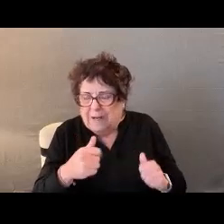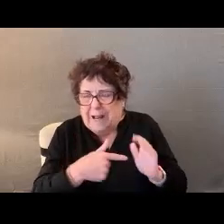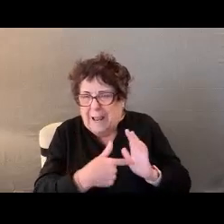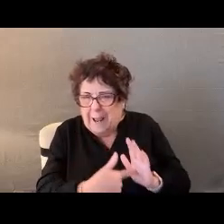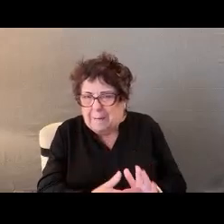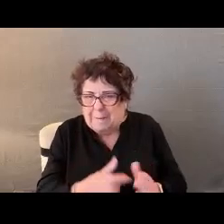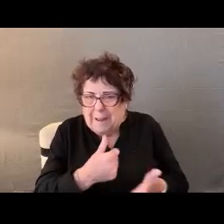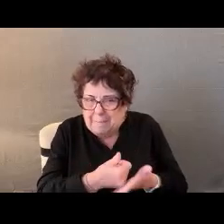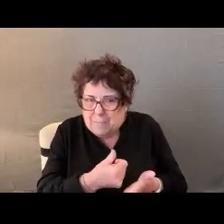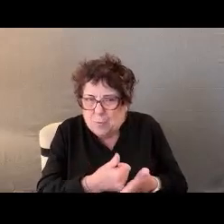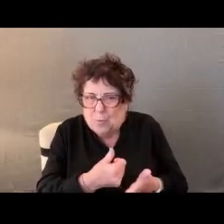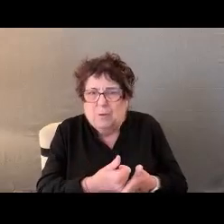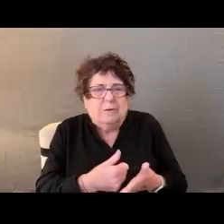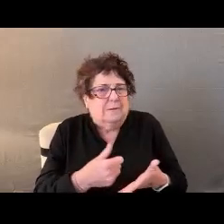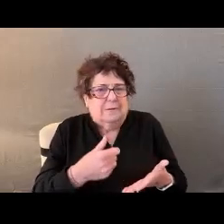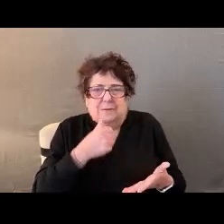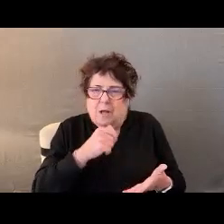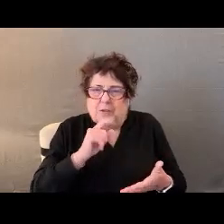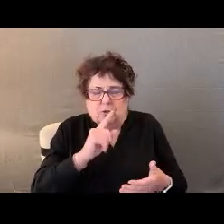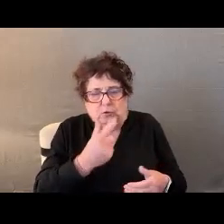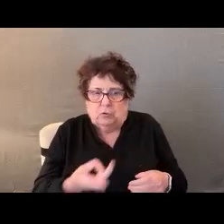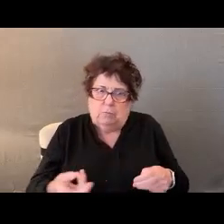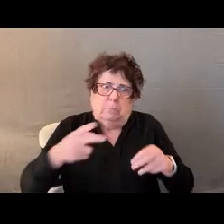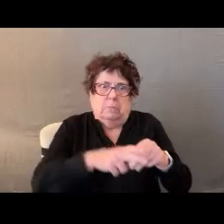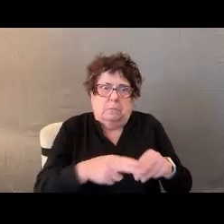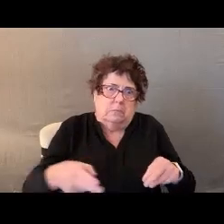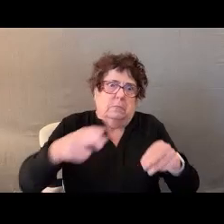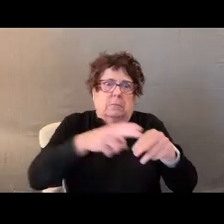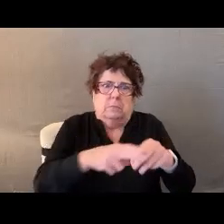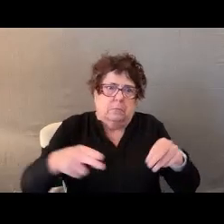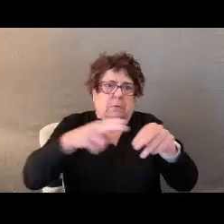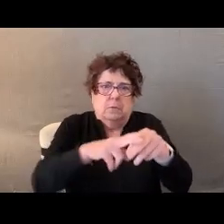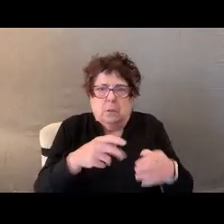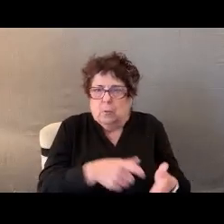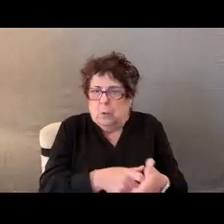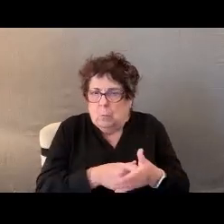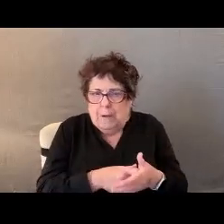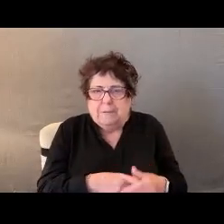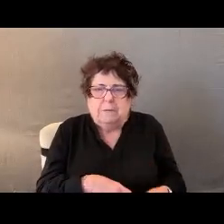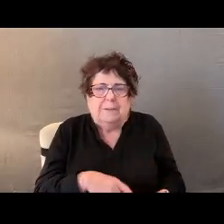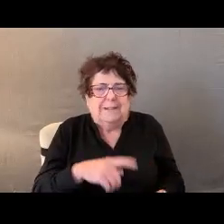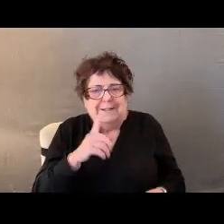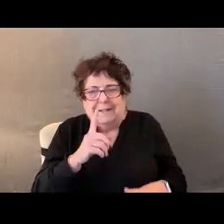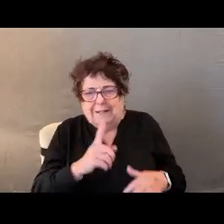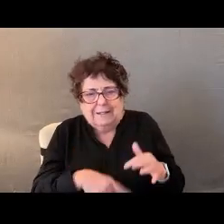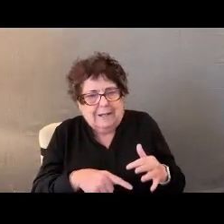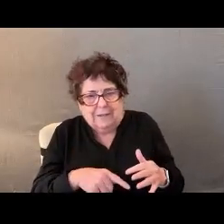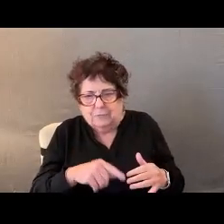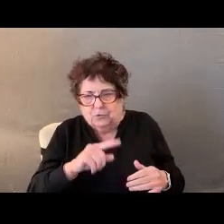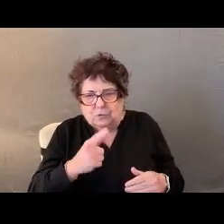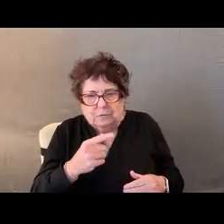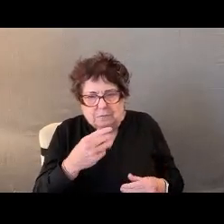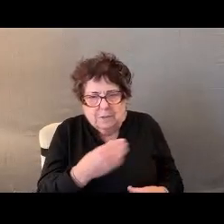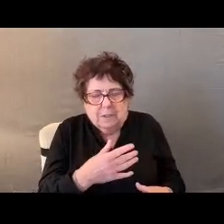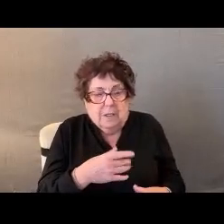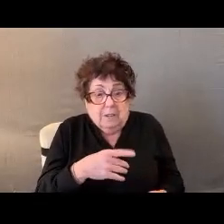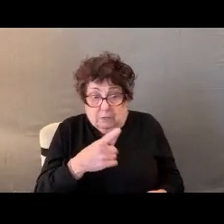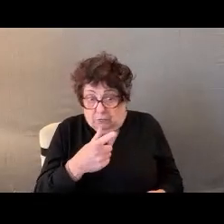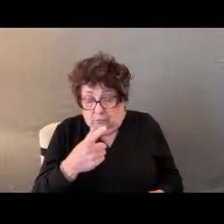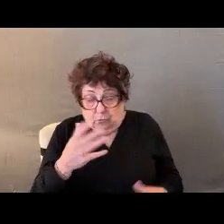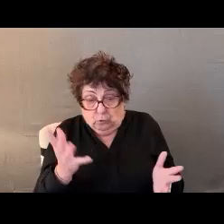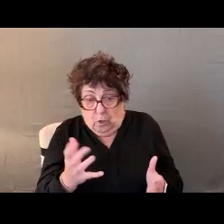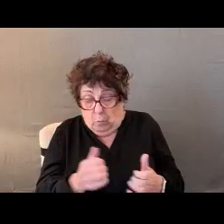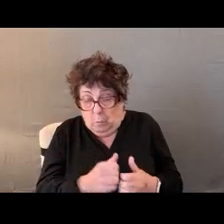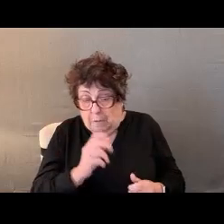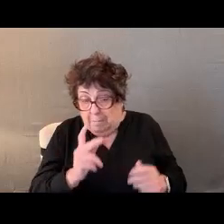them. You can't understand people's needs without asking them what they are. So talking to people, considering your internal stakeholders as much as